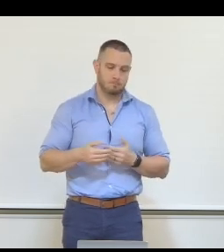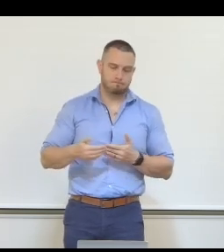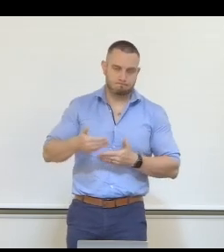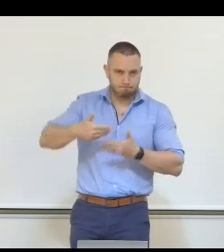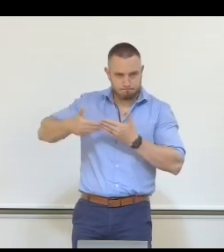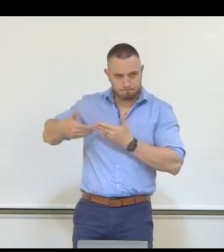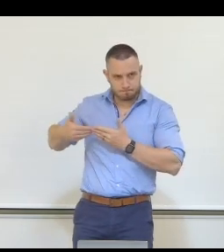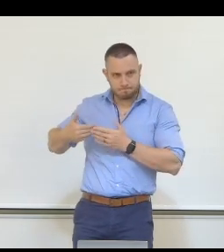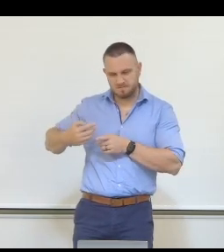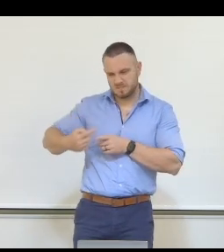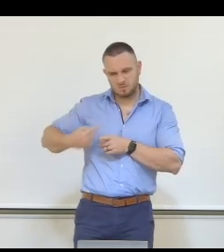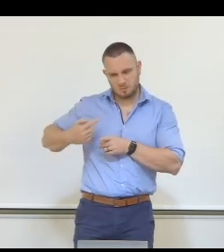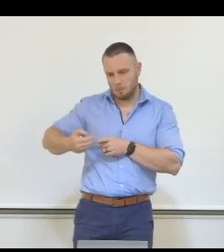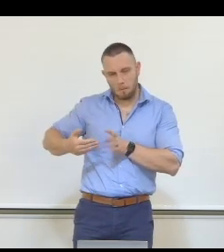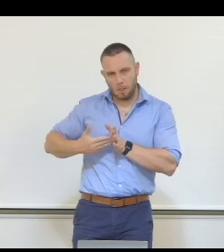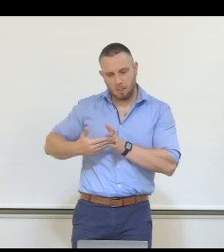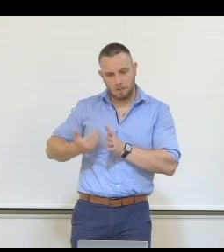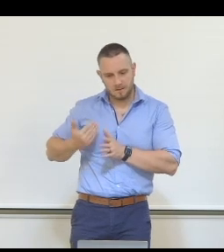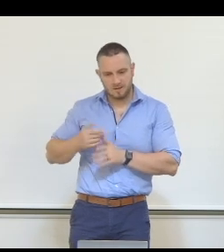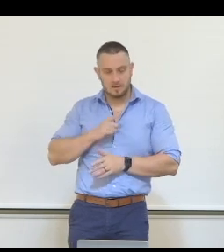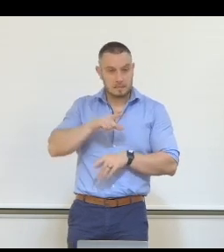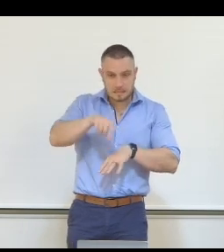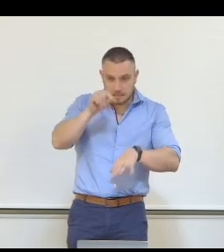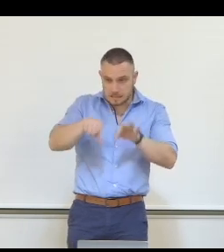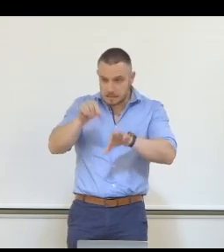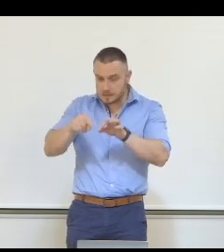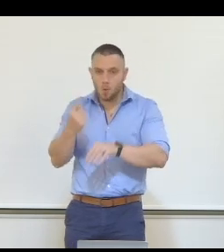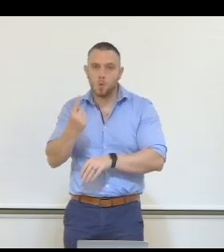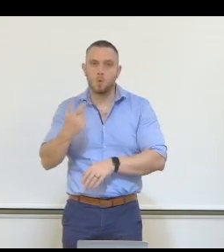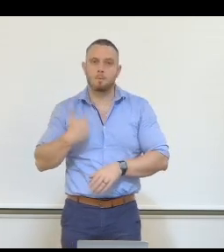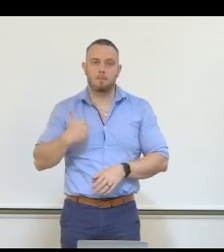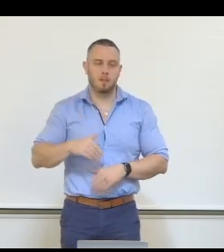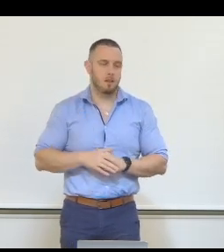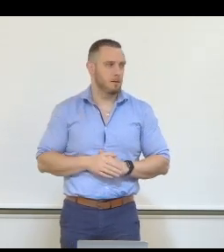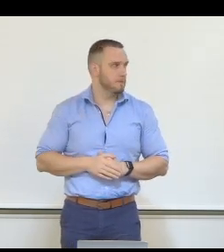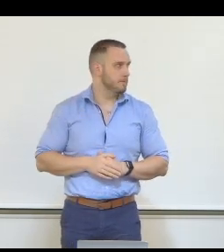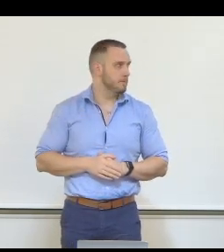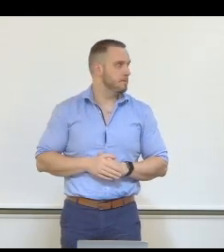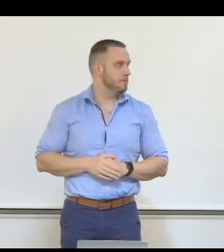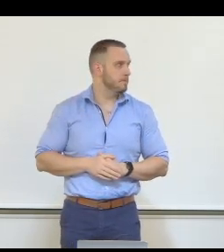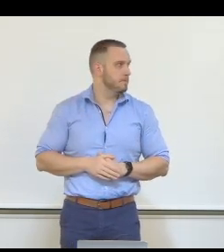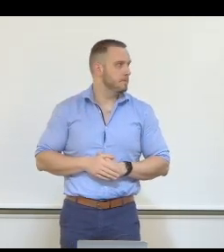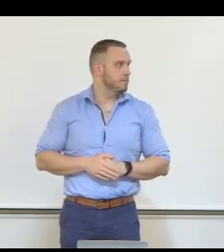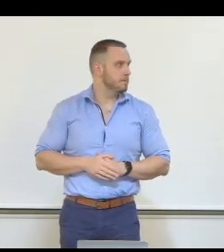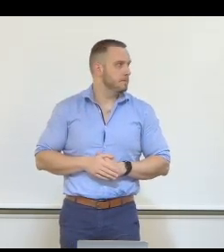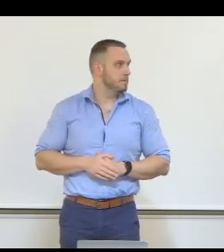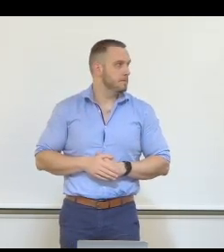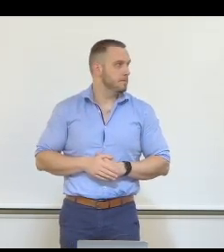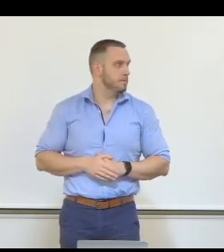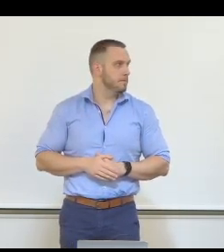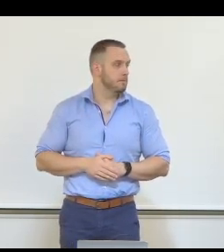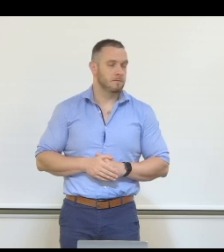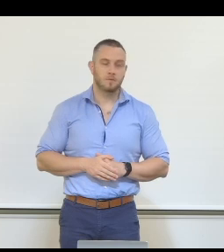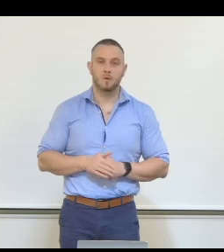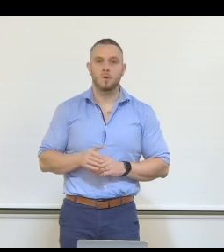few weeks and months for the selection of the Mars500 mission. This selection was different for each